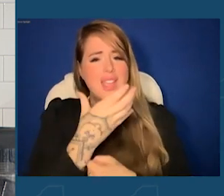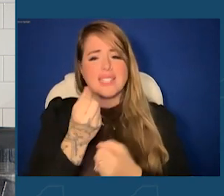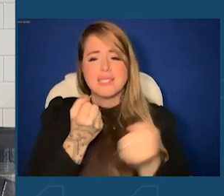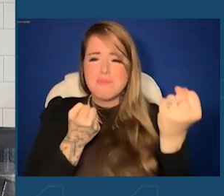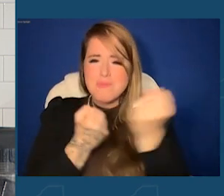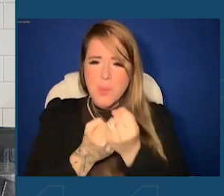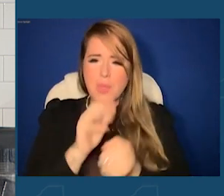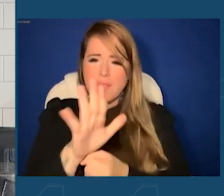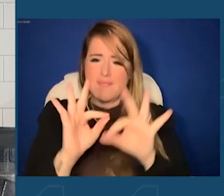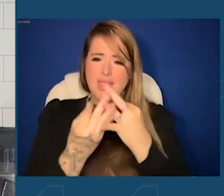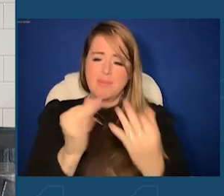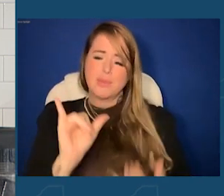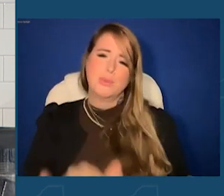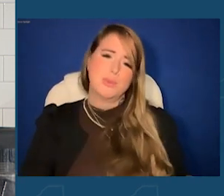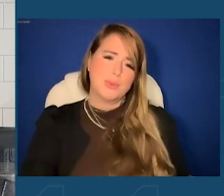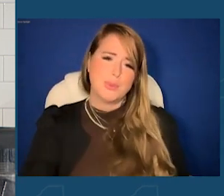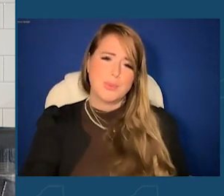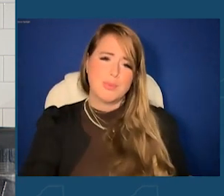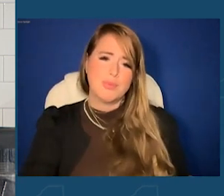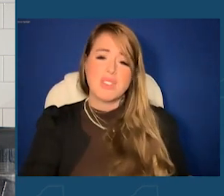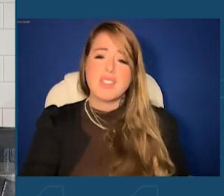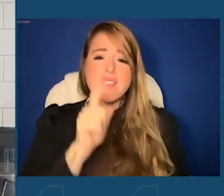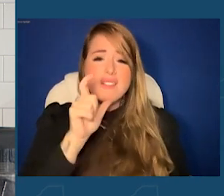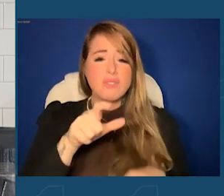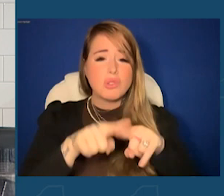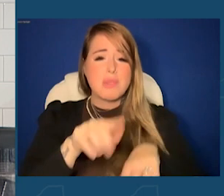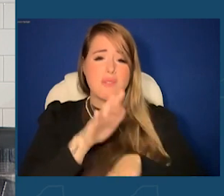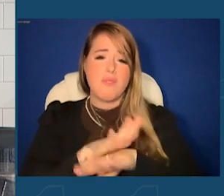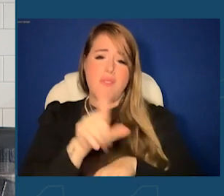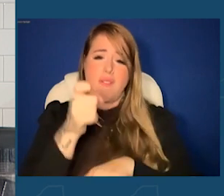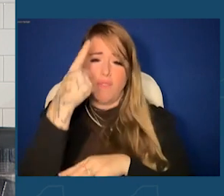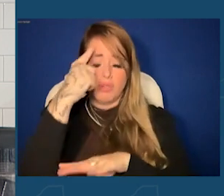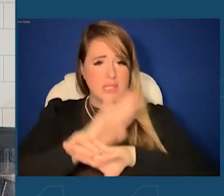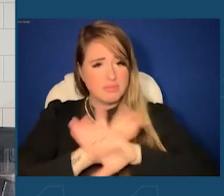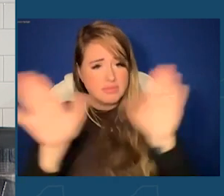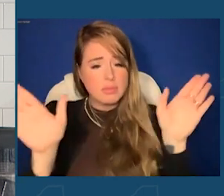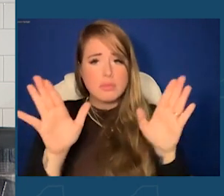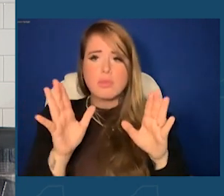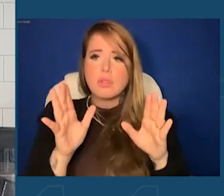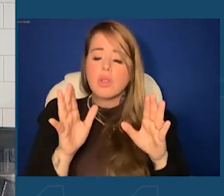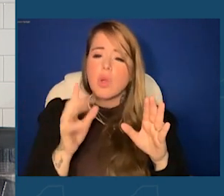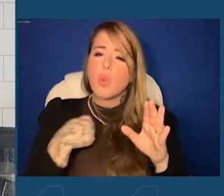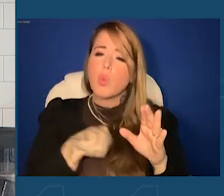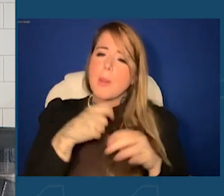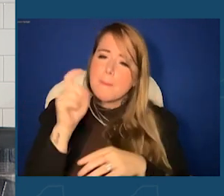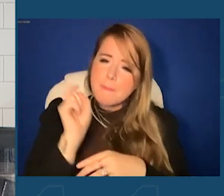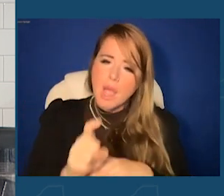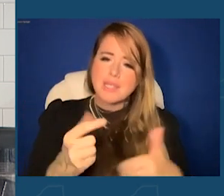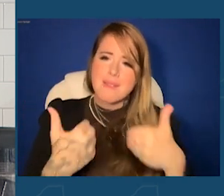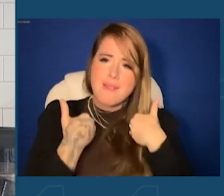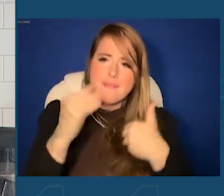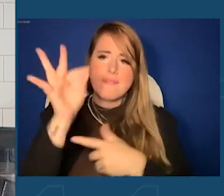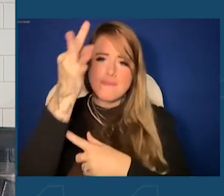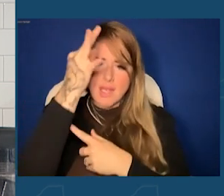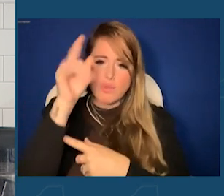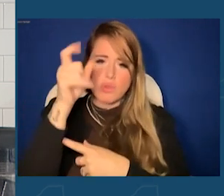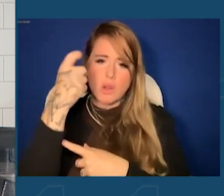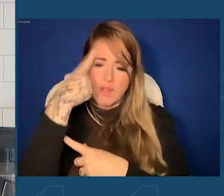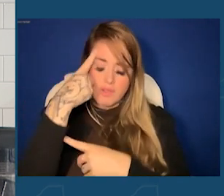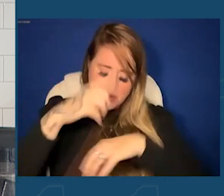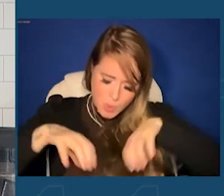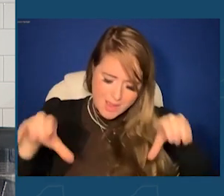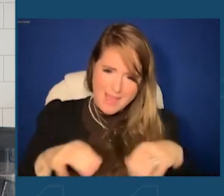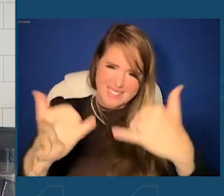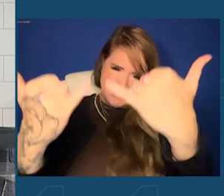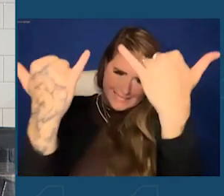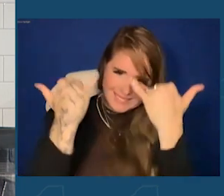their families and not have to rely on government. But to allow this, we need the federal government to act now.